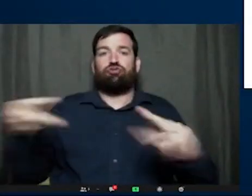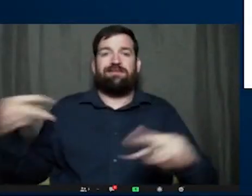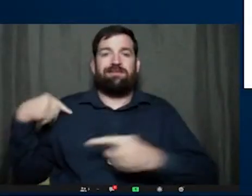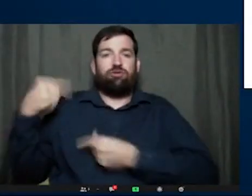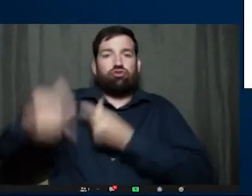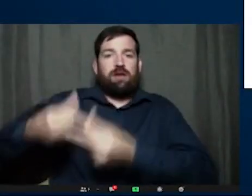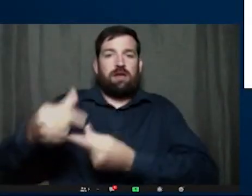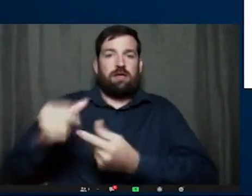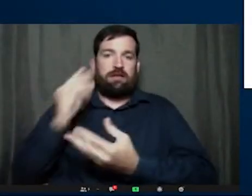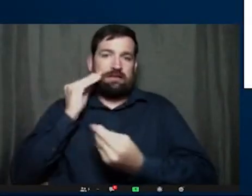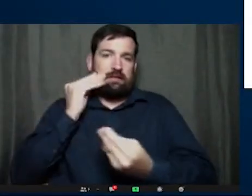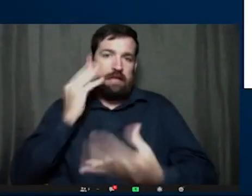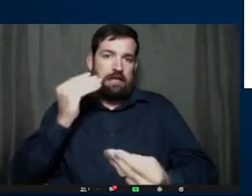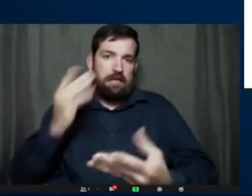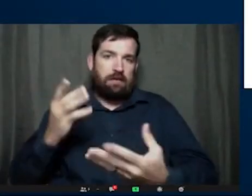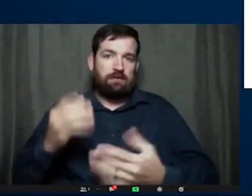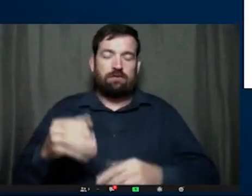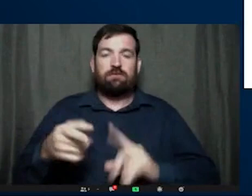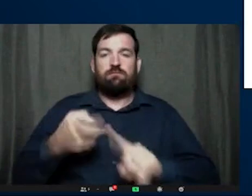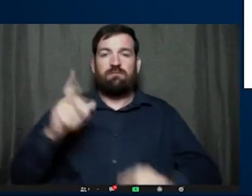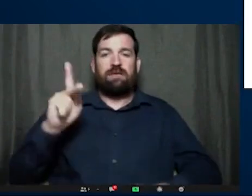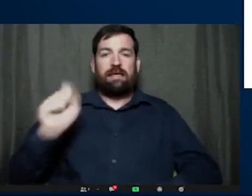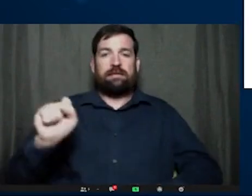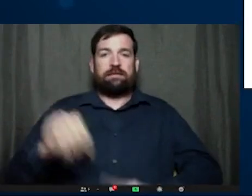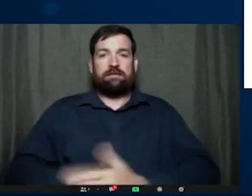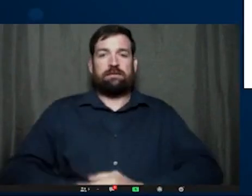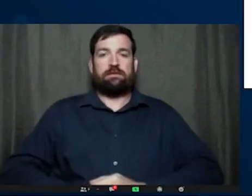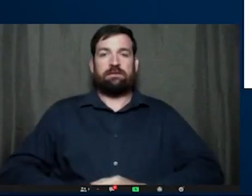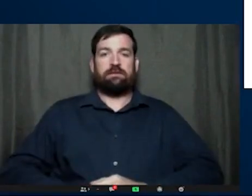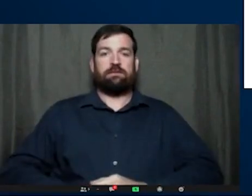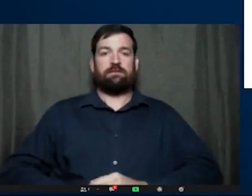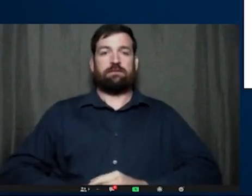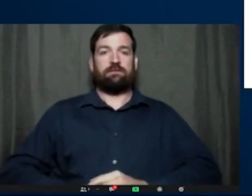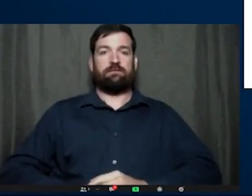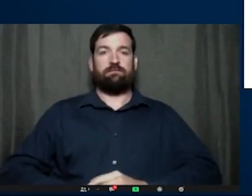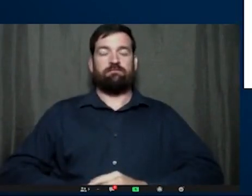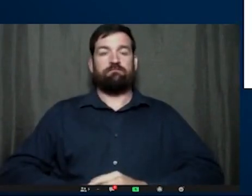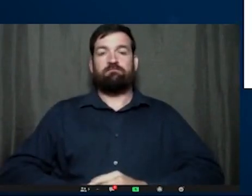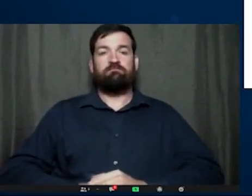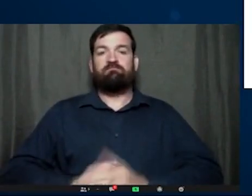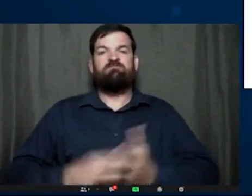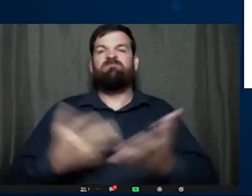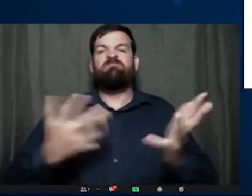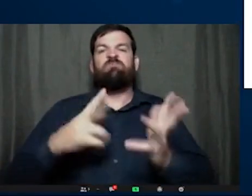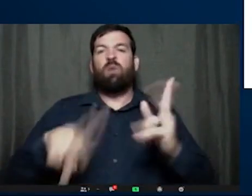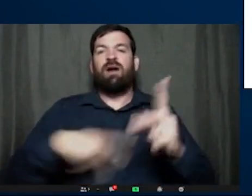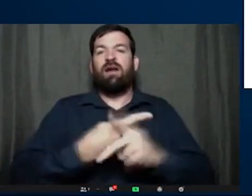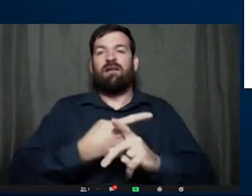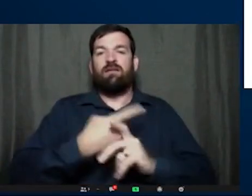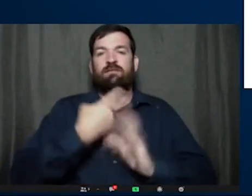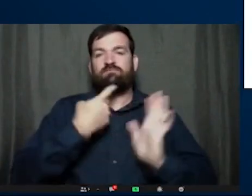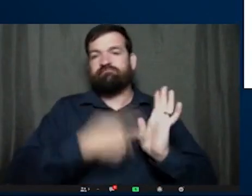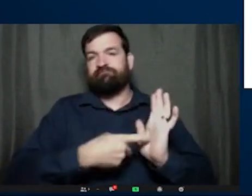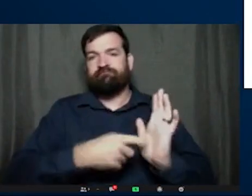circulating in Kansas, and in terms of what have they been identified as in terms of the variants.